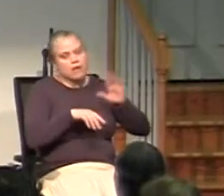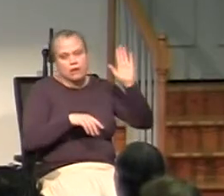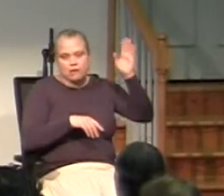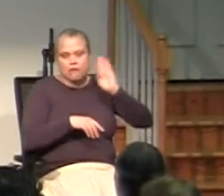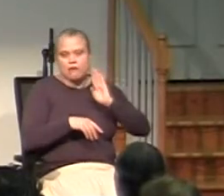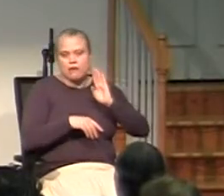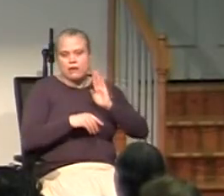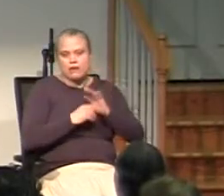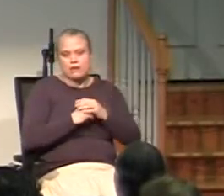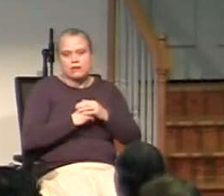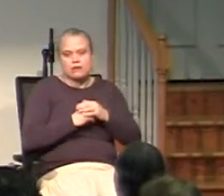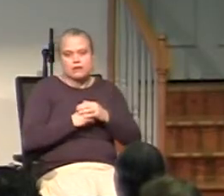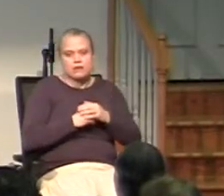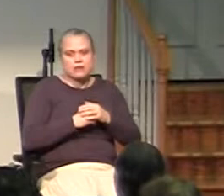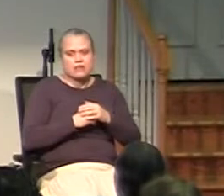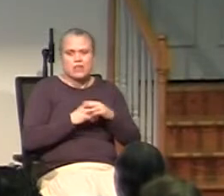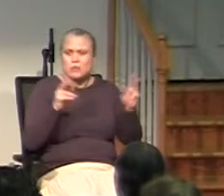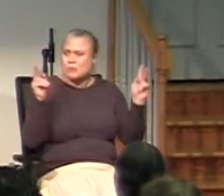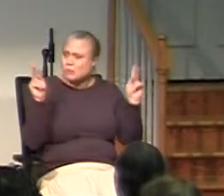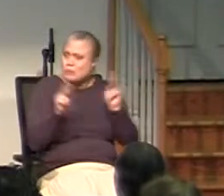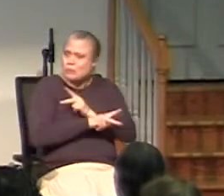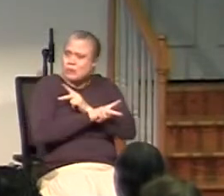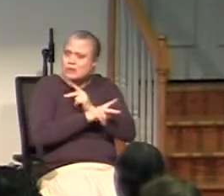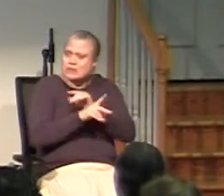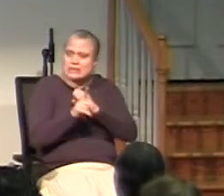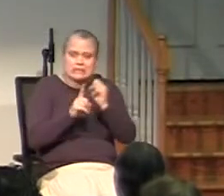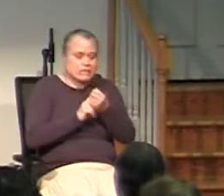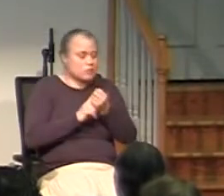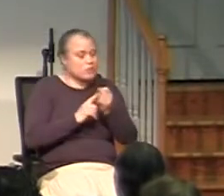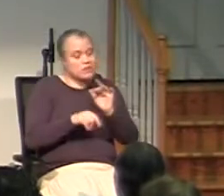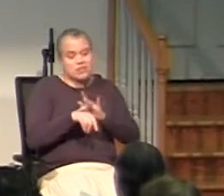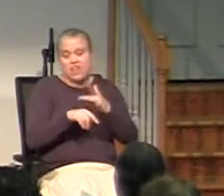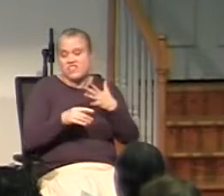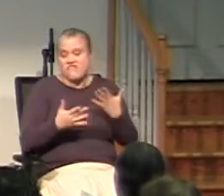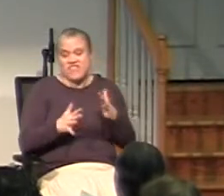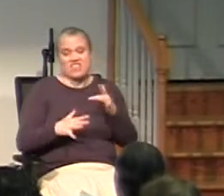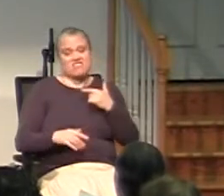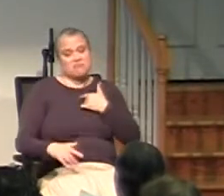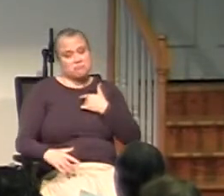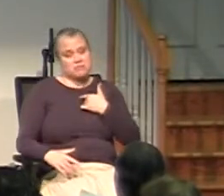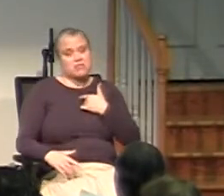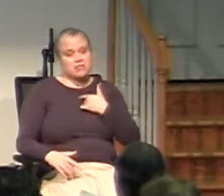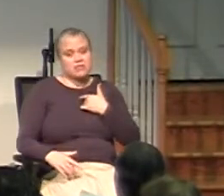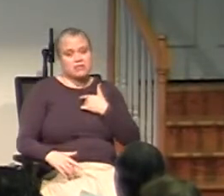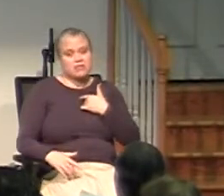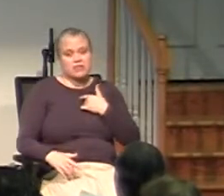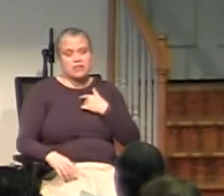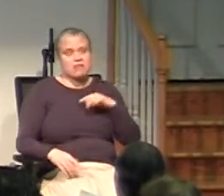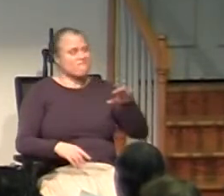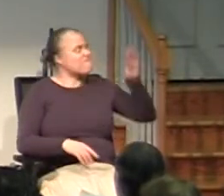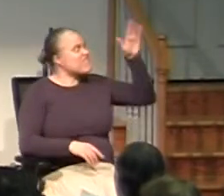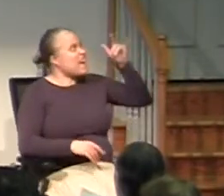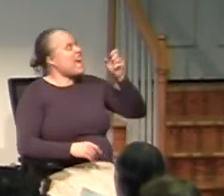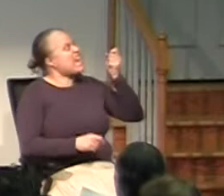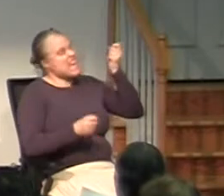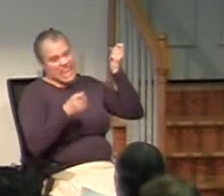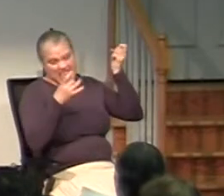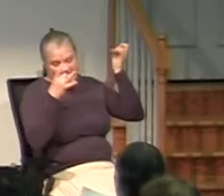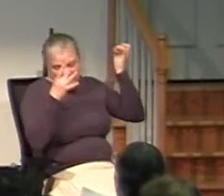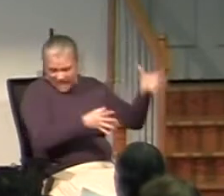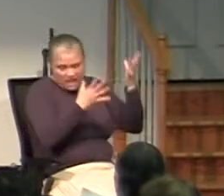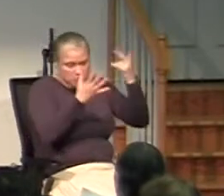even in the most dire circumstances, and I've been there, I know what I'm talking about. I've gone to God and said, God, I hate what's going